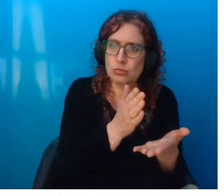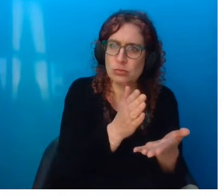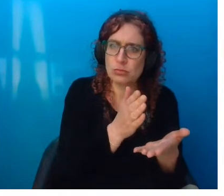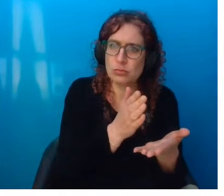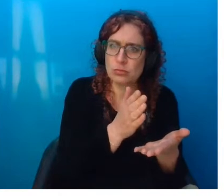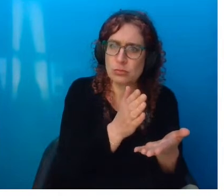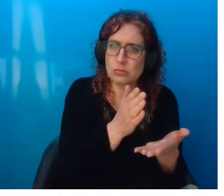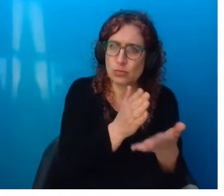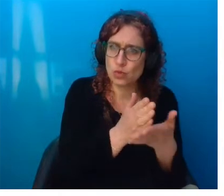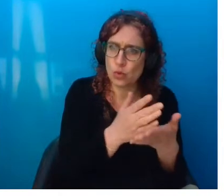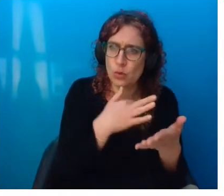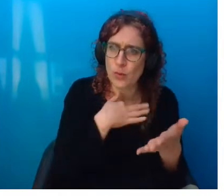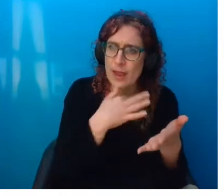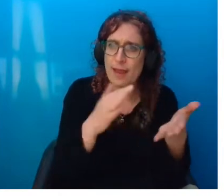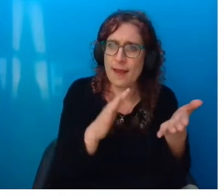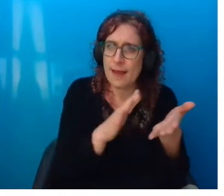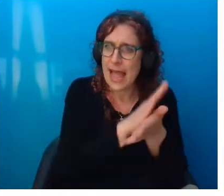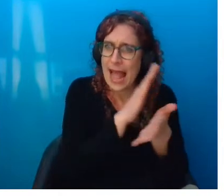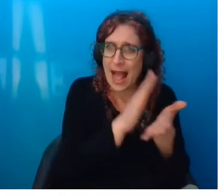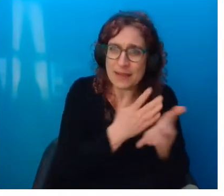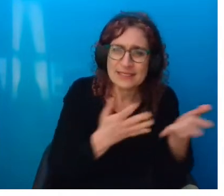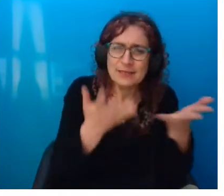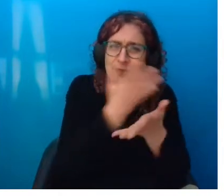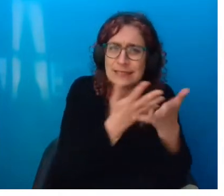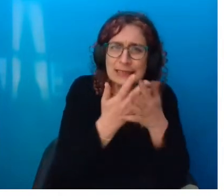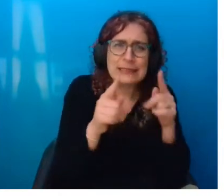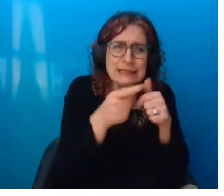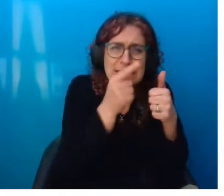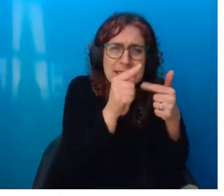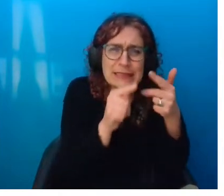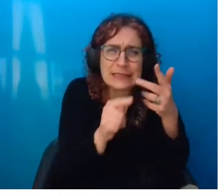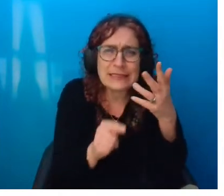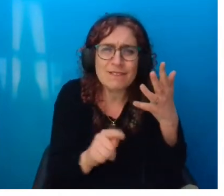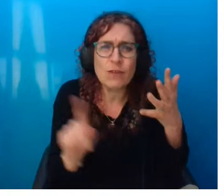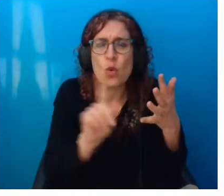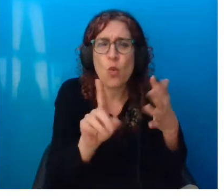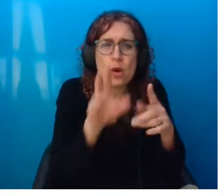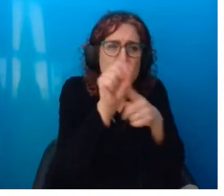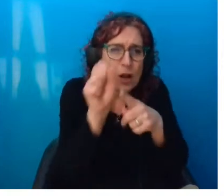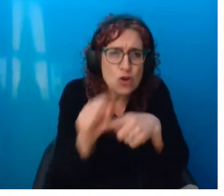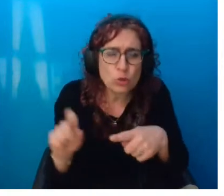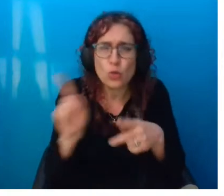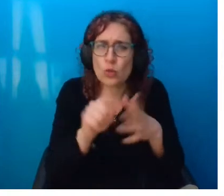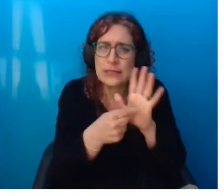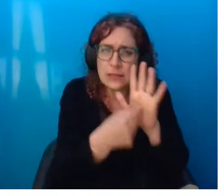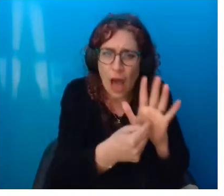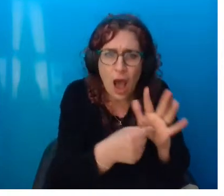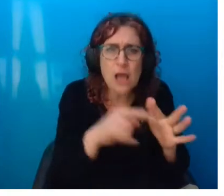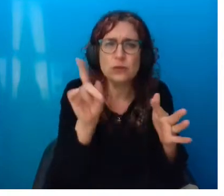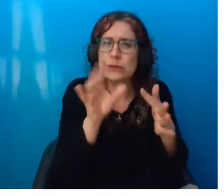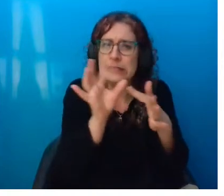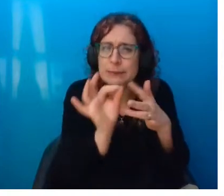discussing all the allergic conditions, the differential diagnoses, signs and symptoms of allergic disease,